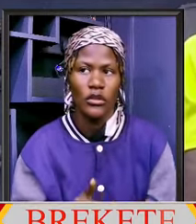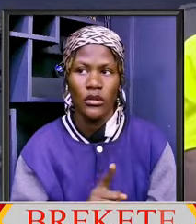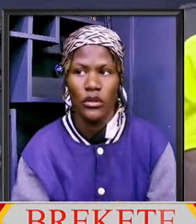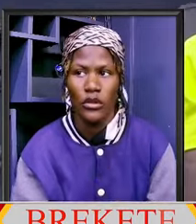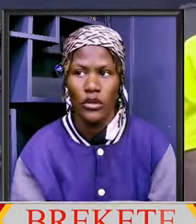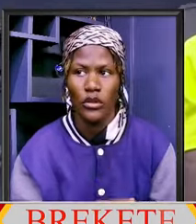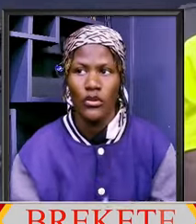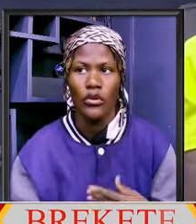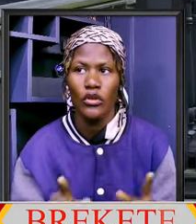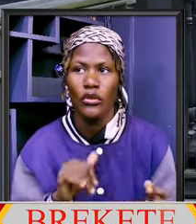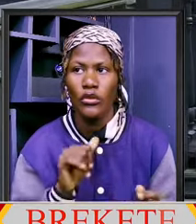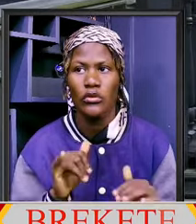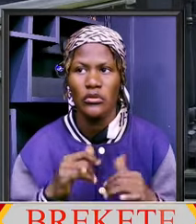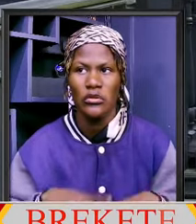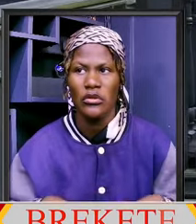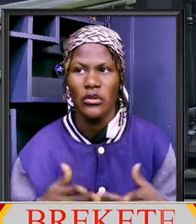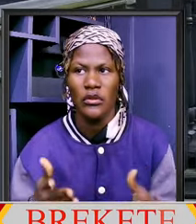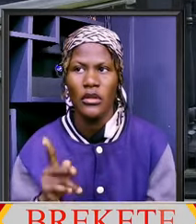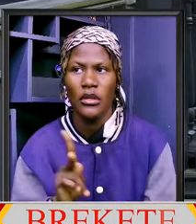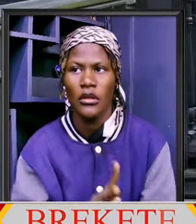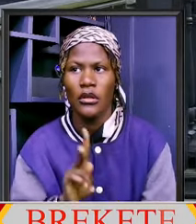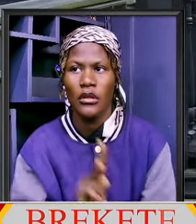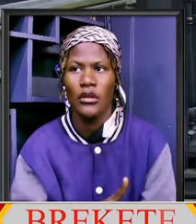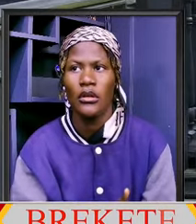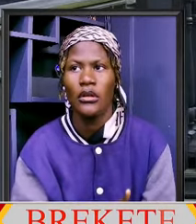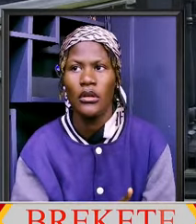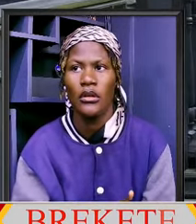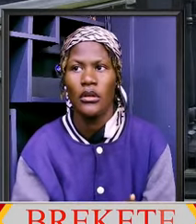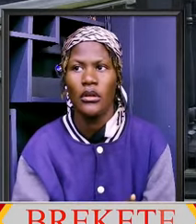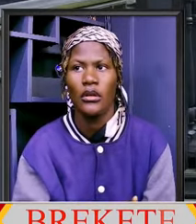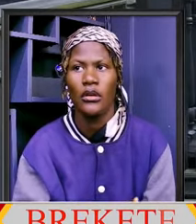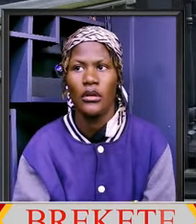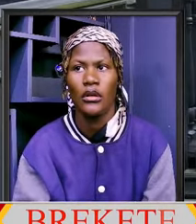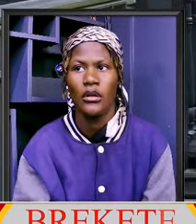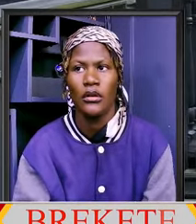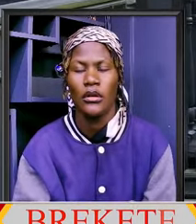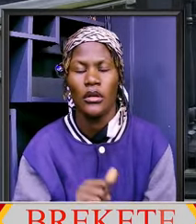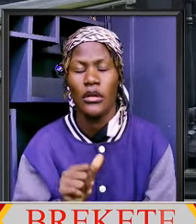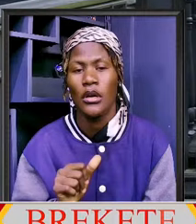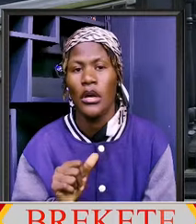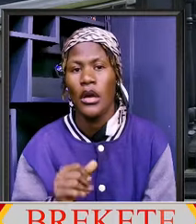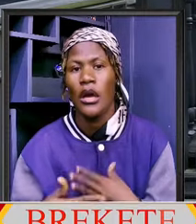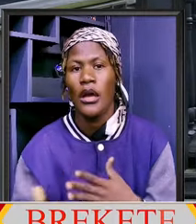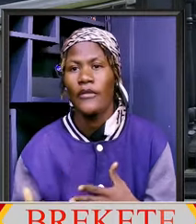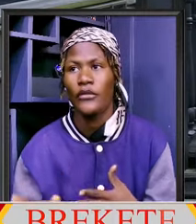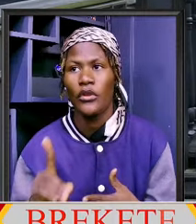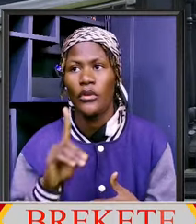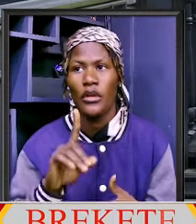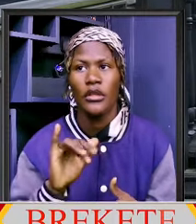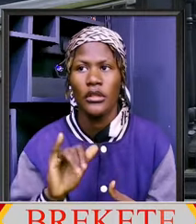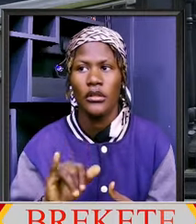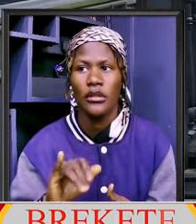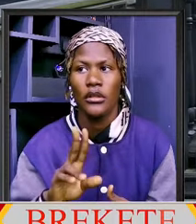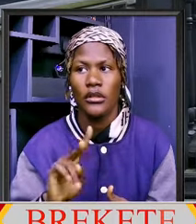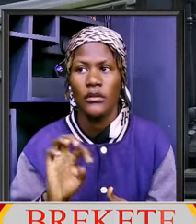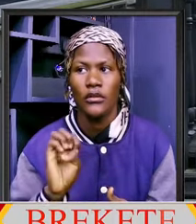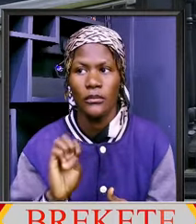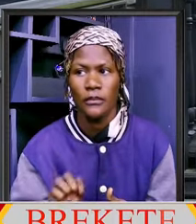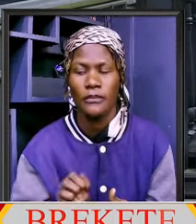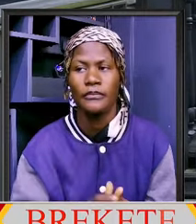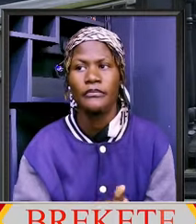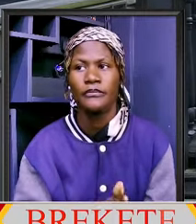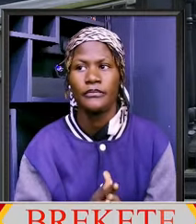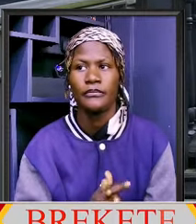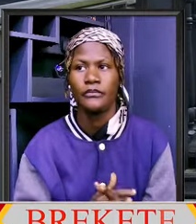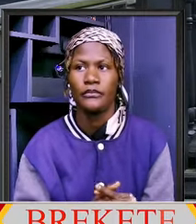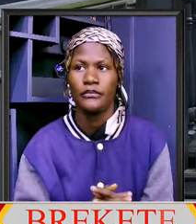Where you they live for Kaduna? Sir, after one diff. Now for Kaduna you they live? Yes, sir. After one diff. Yes,